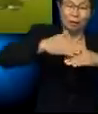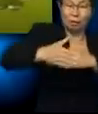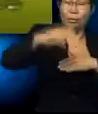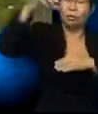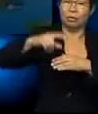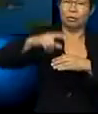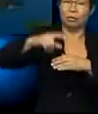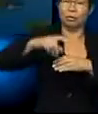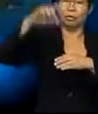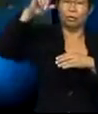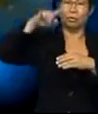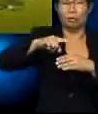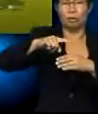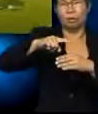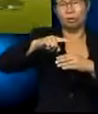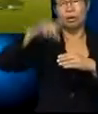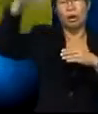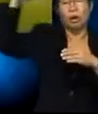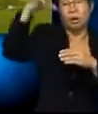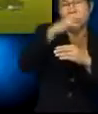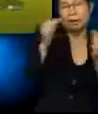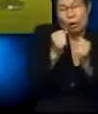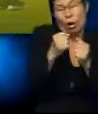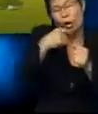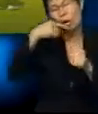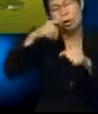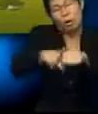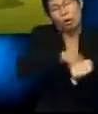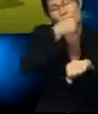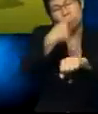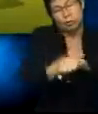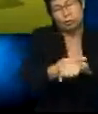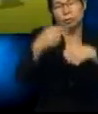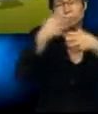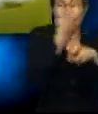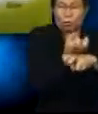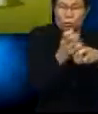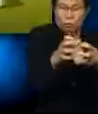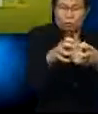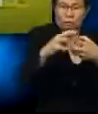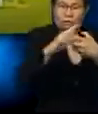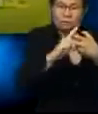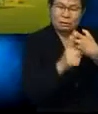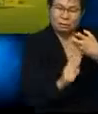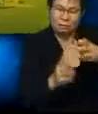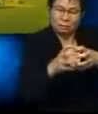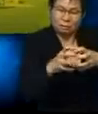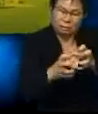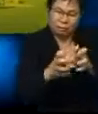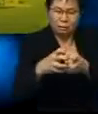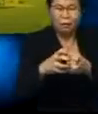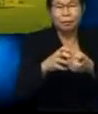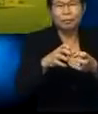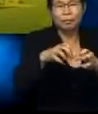After heating and cooling for a long time, the rock will crack and break into